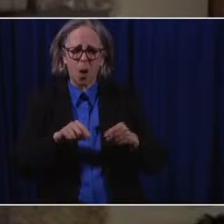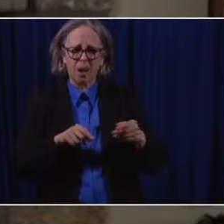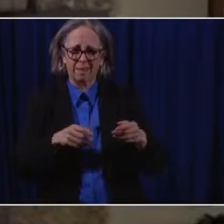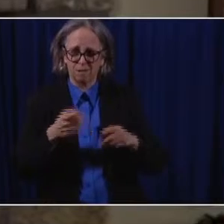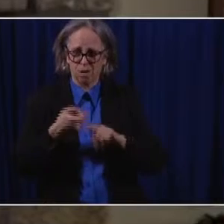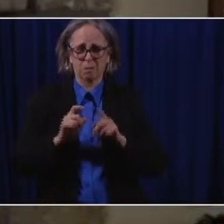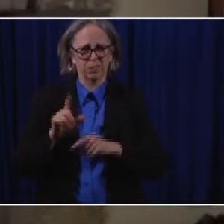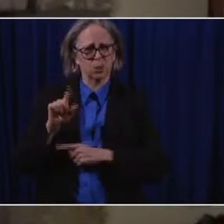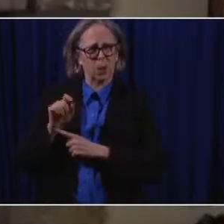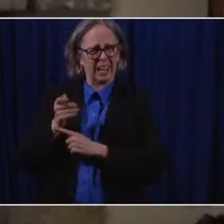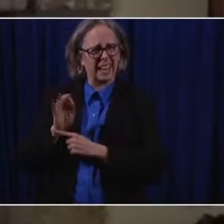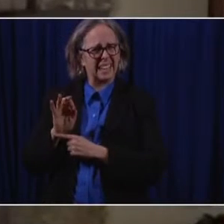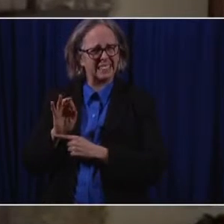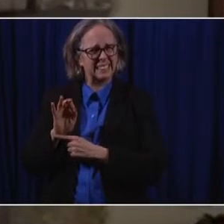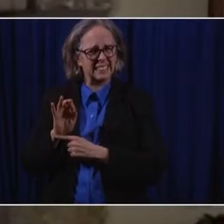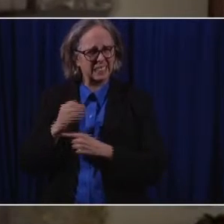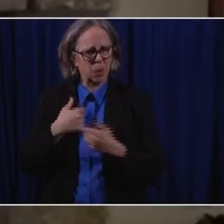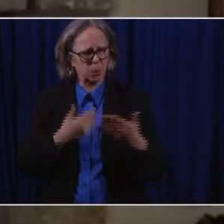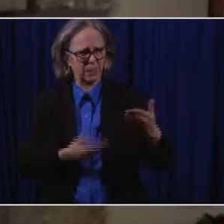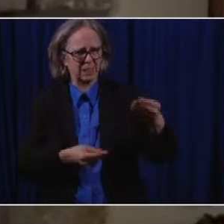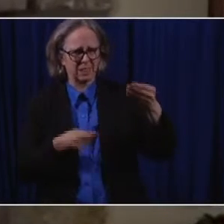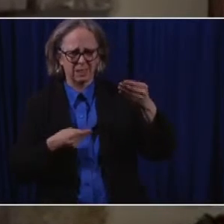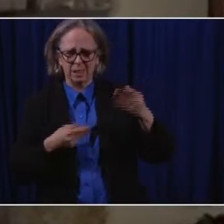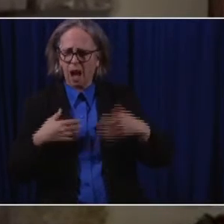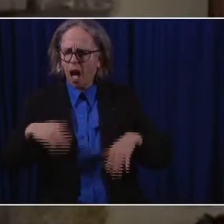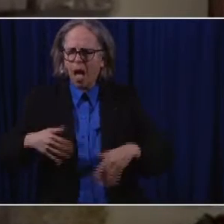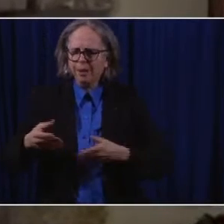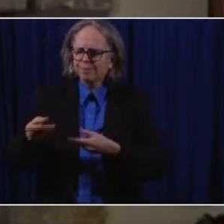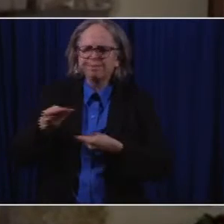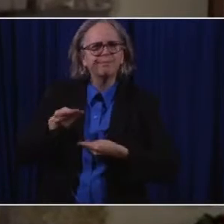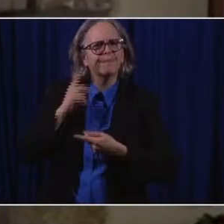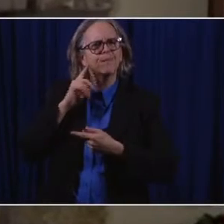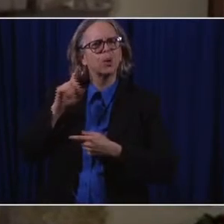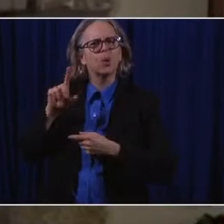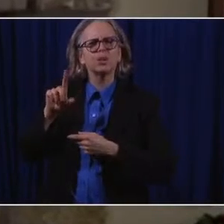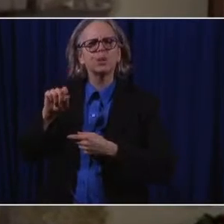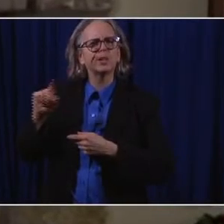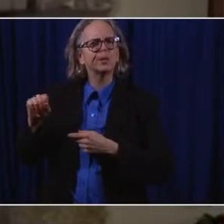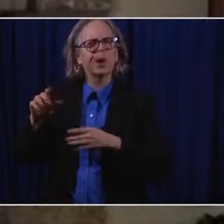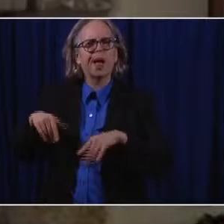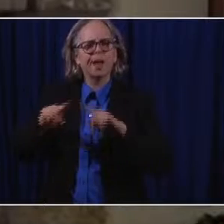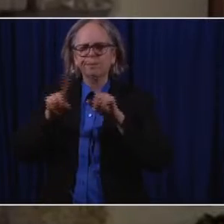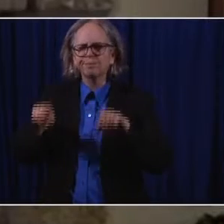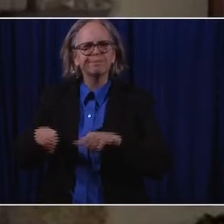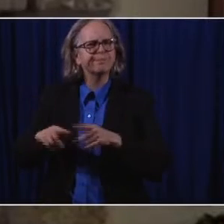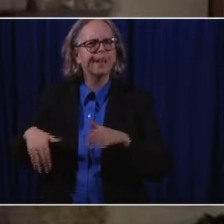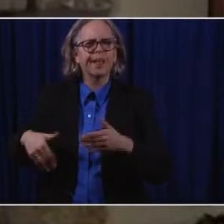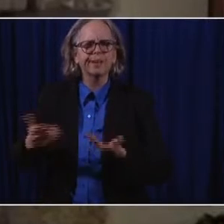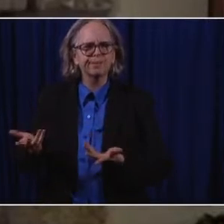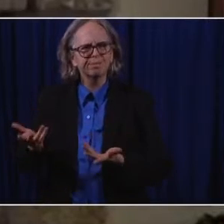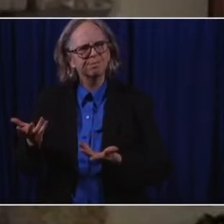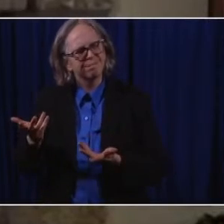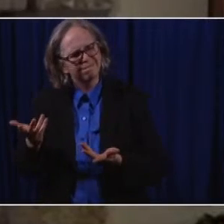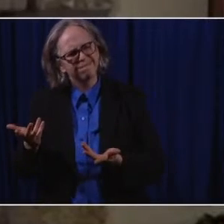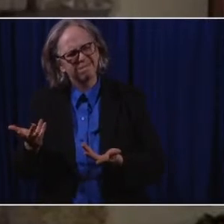full impact of these investments because the investments only really began in